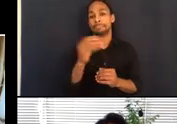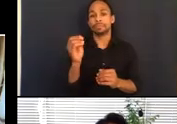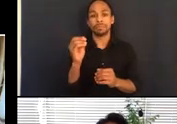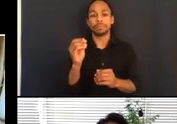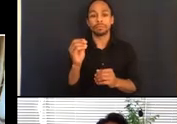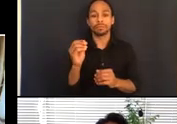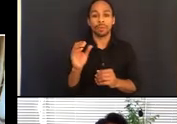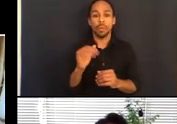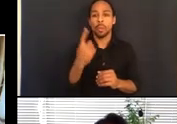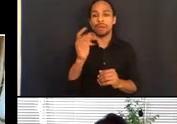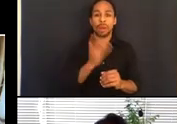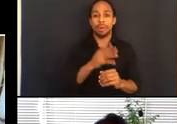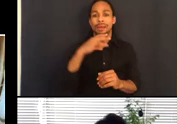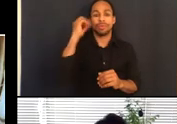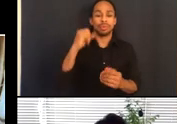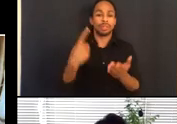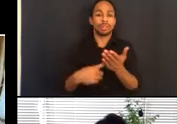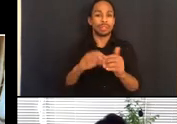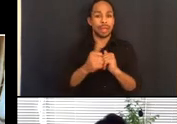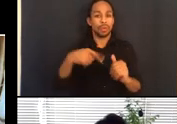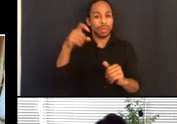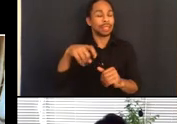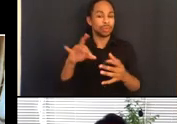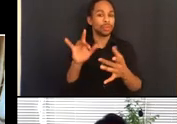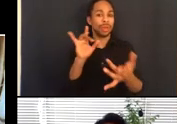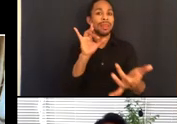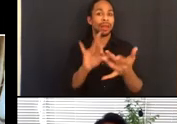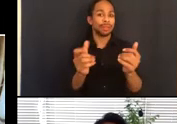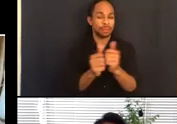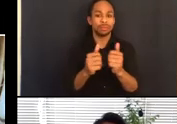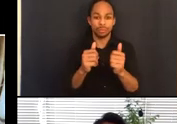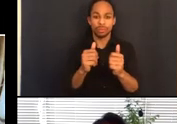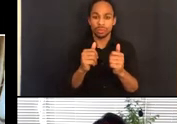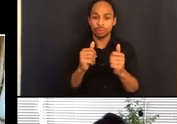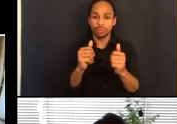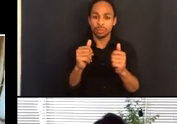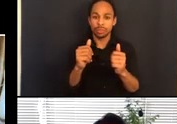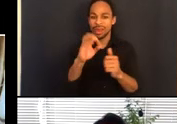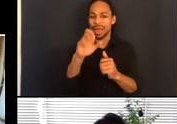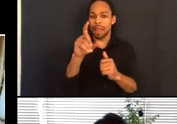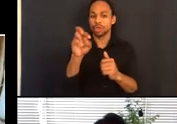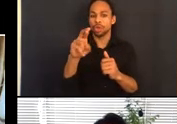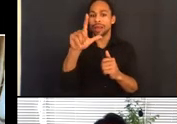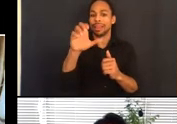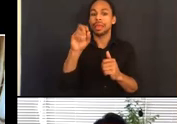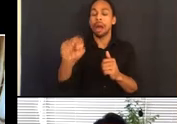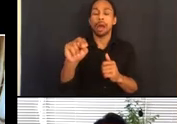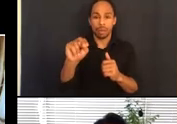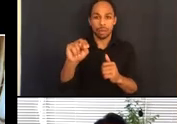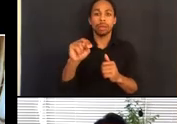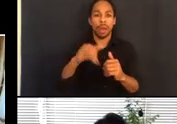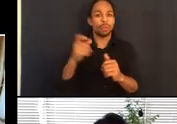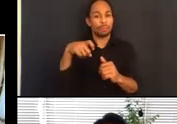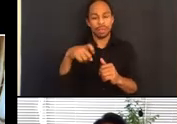connect community healers with the medical professions. And the prophecies that came, even in my life, is that my brother